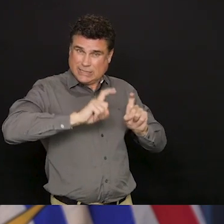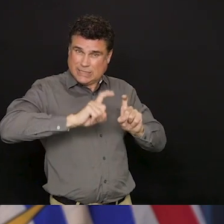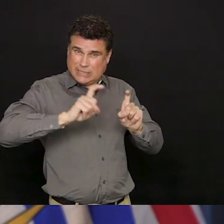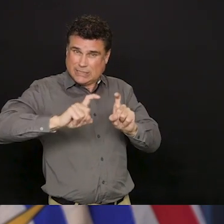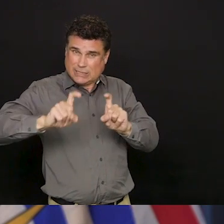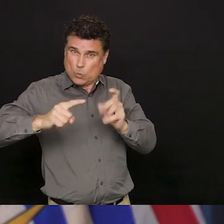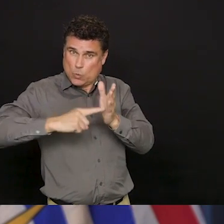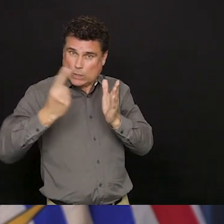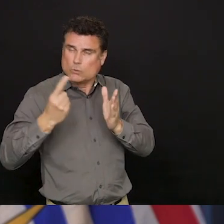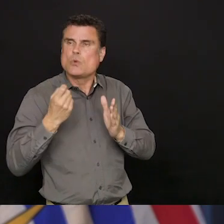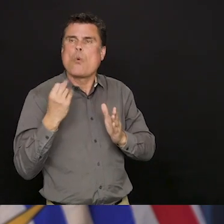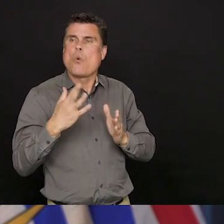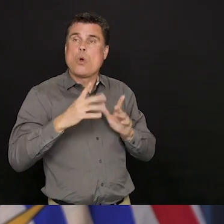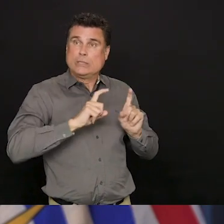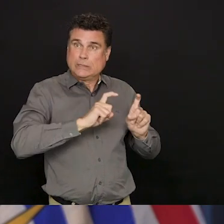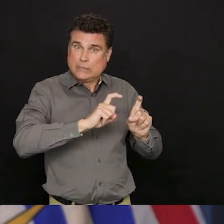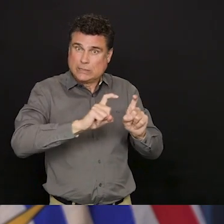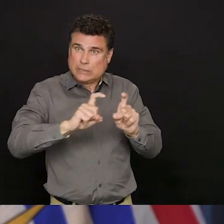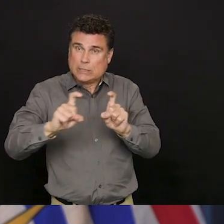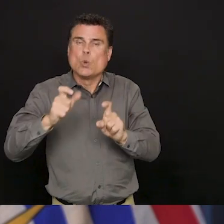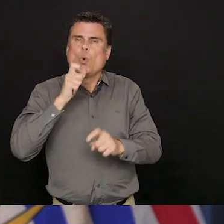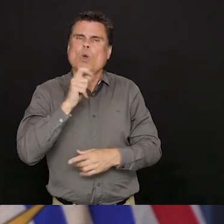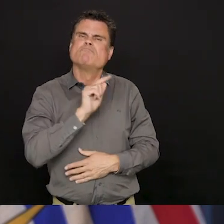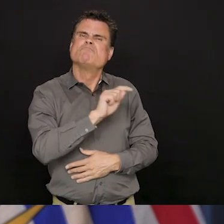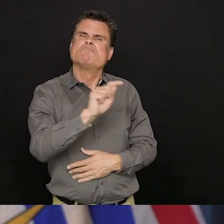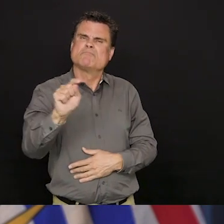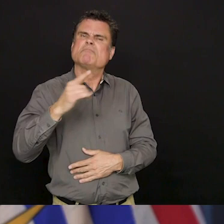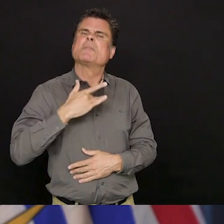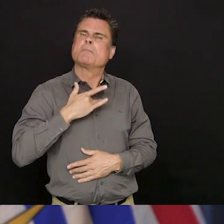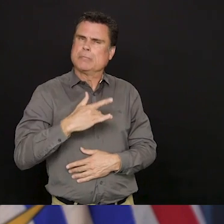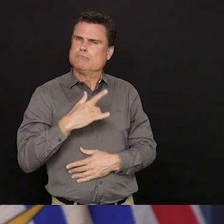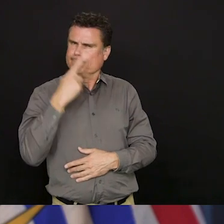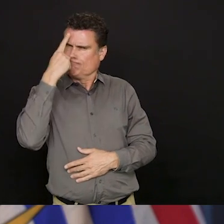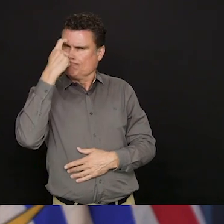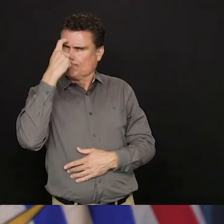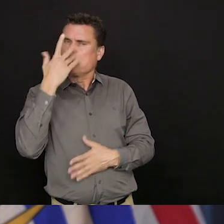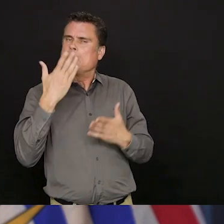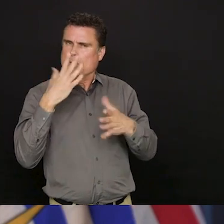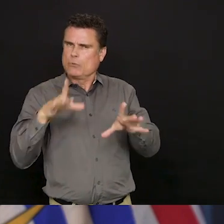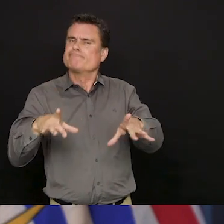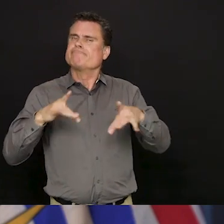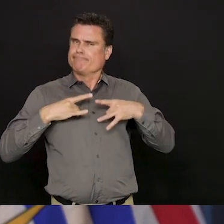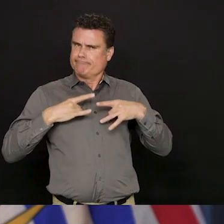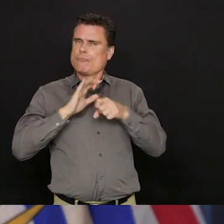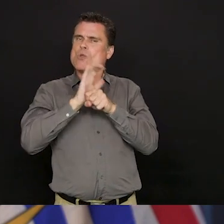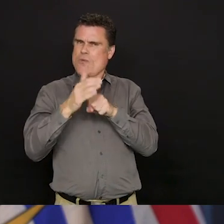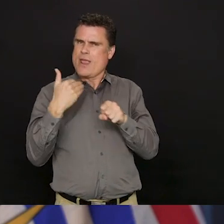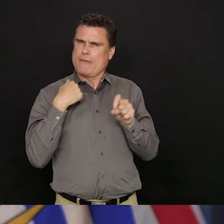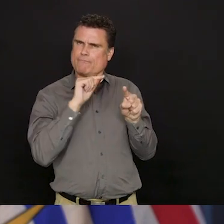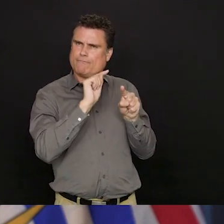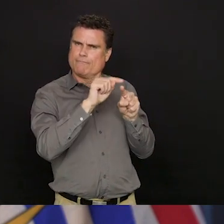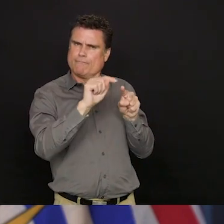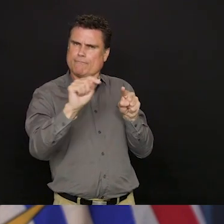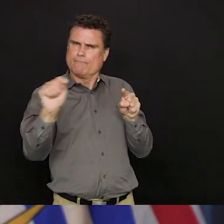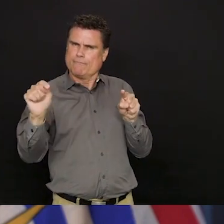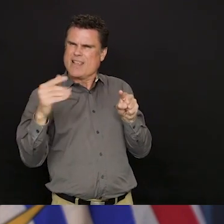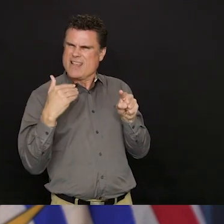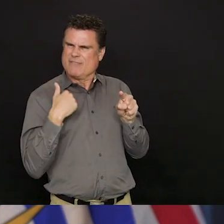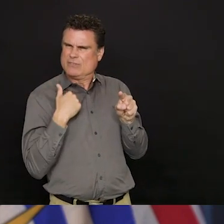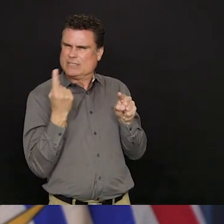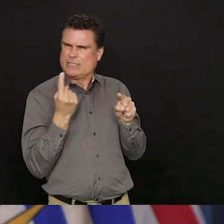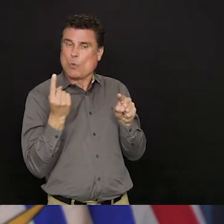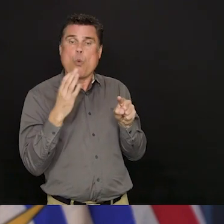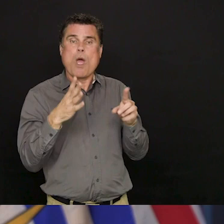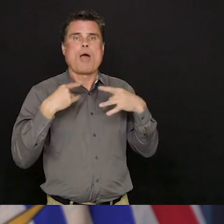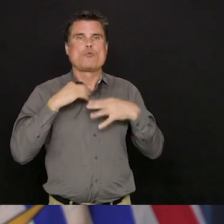around the world with the serology tests that people are using. And the UK purchased 3.5 million of this